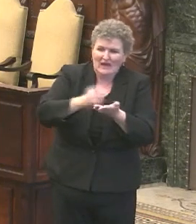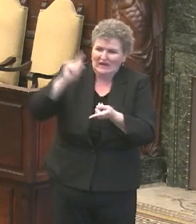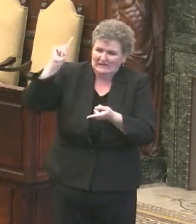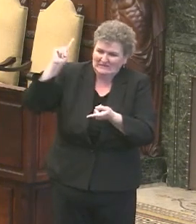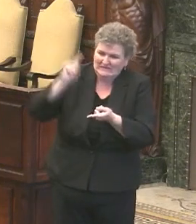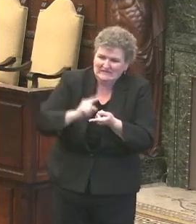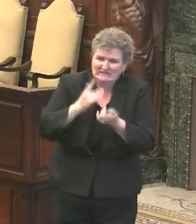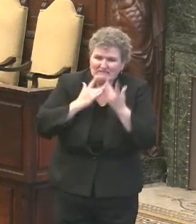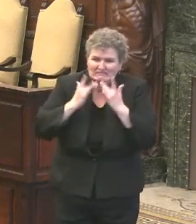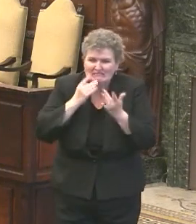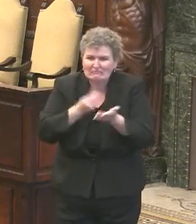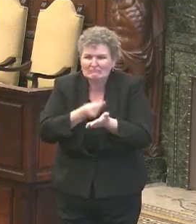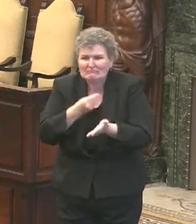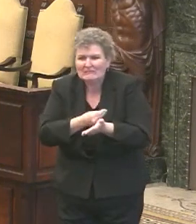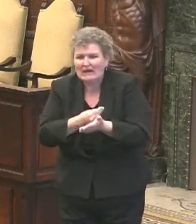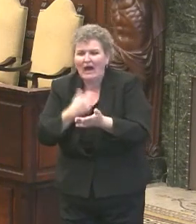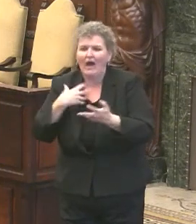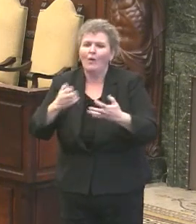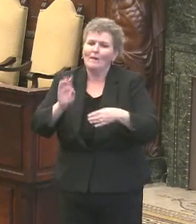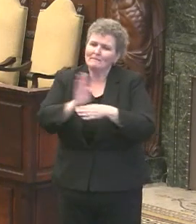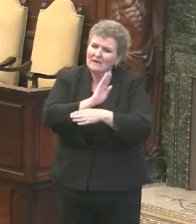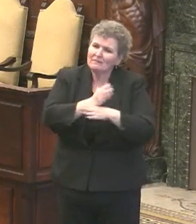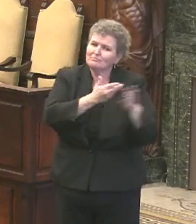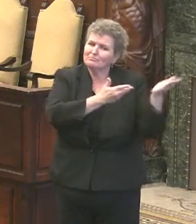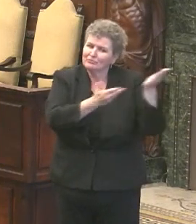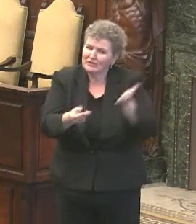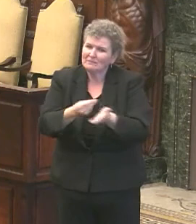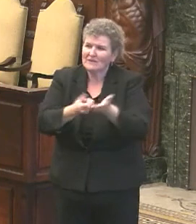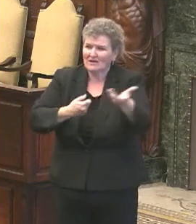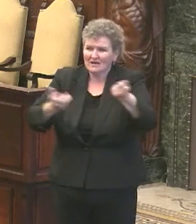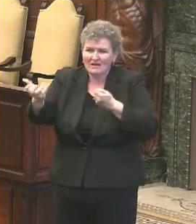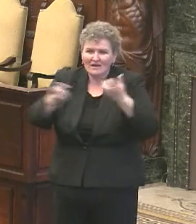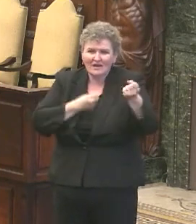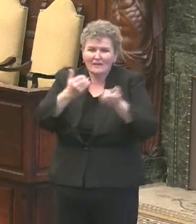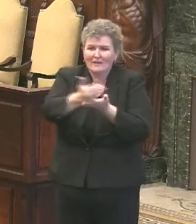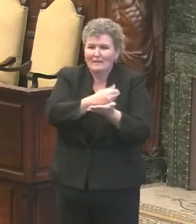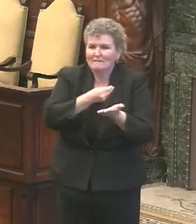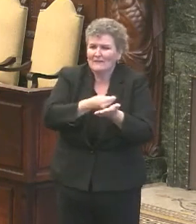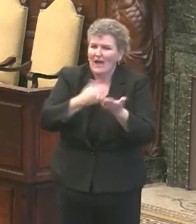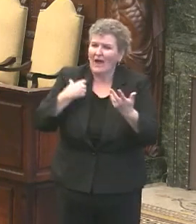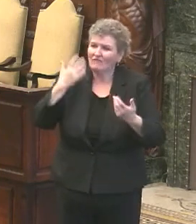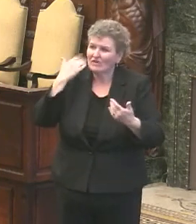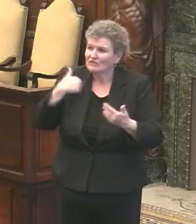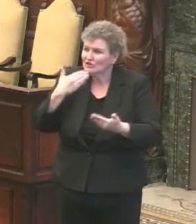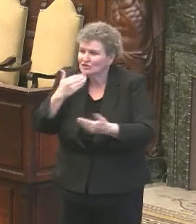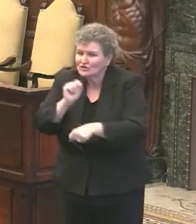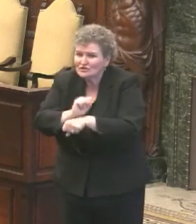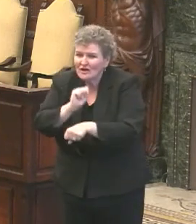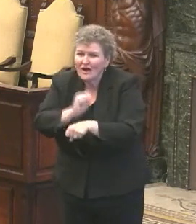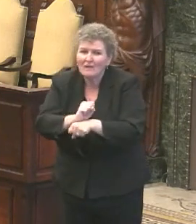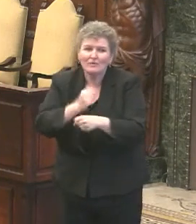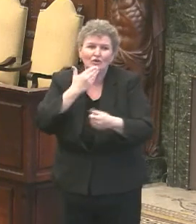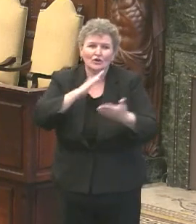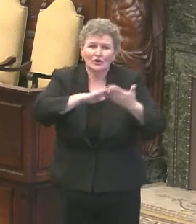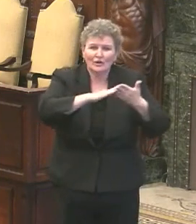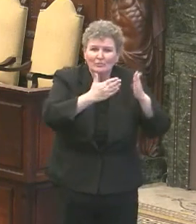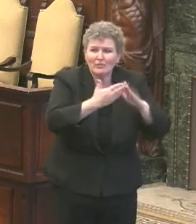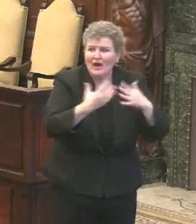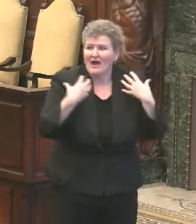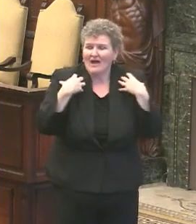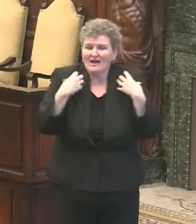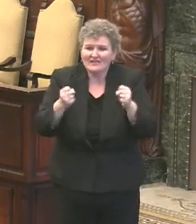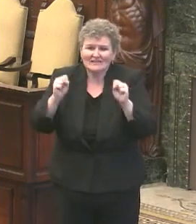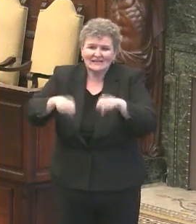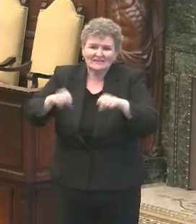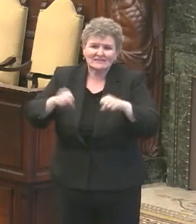want businesses to bring in more revenue also. We want more people to have jobs. That's good for our health. It's good for our city. But the businesses must understand that